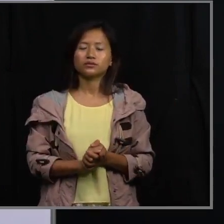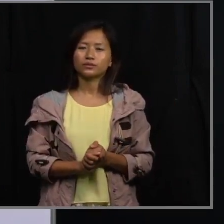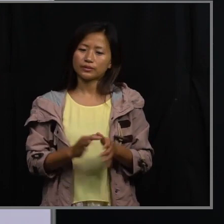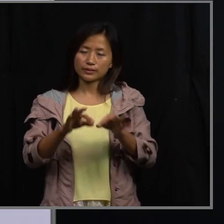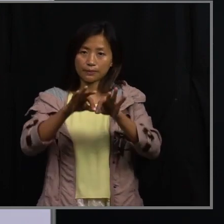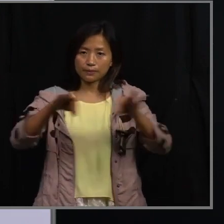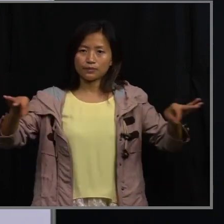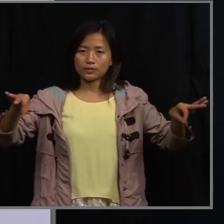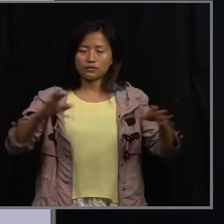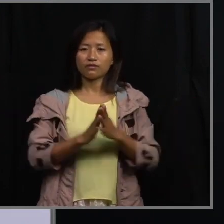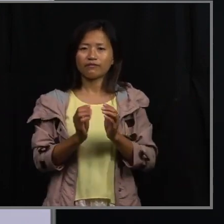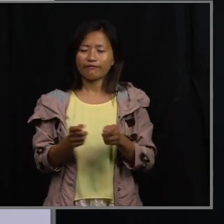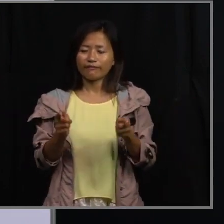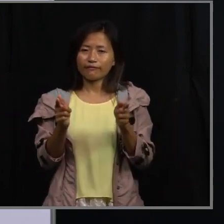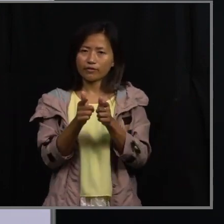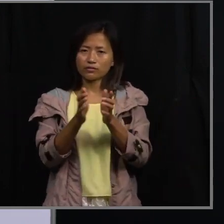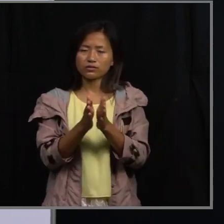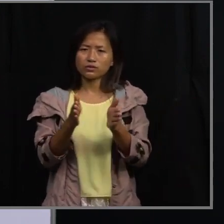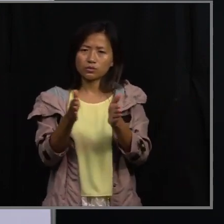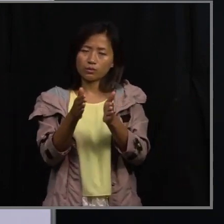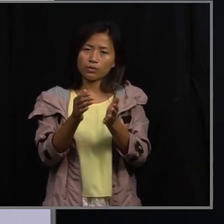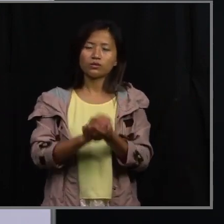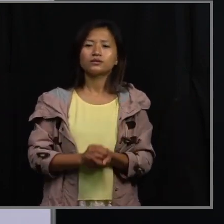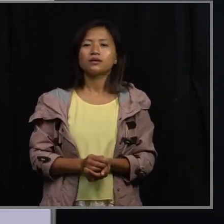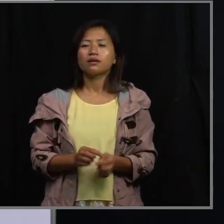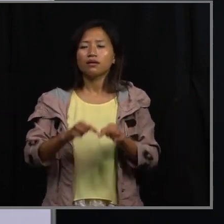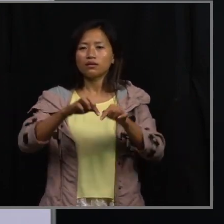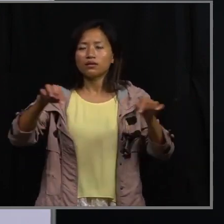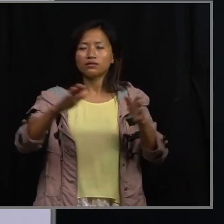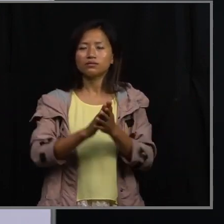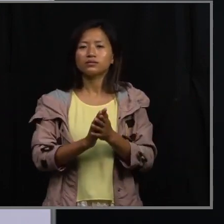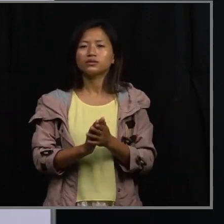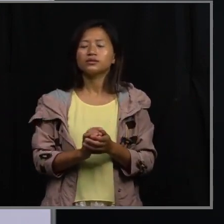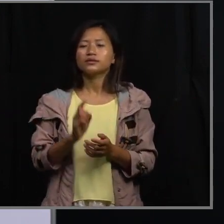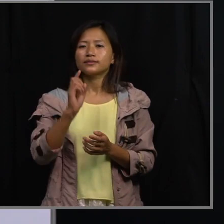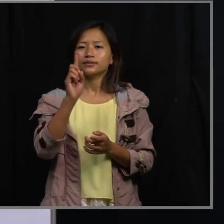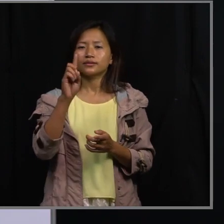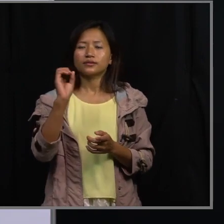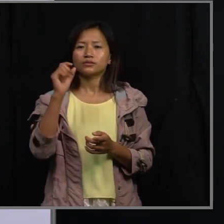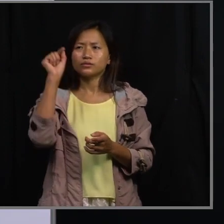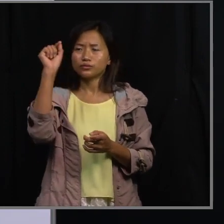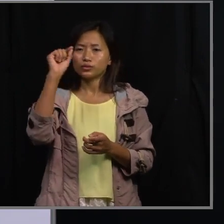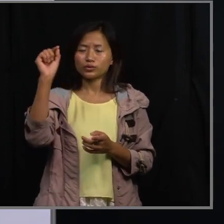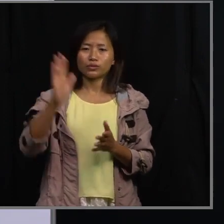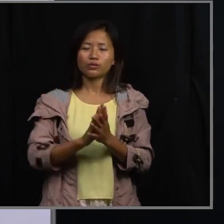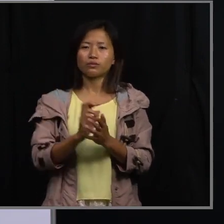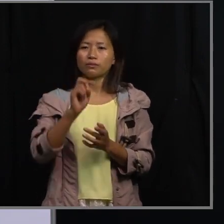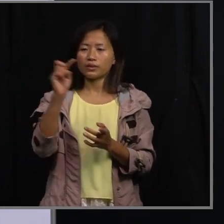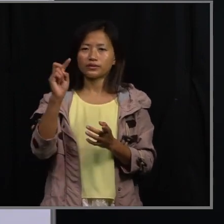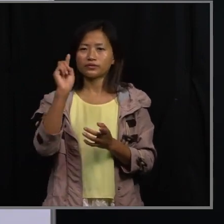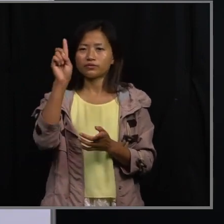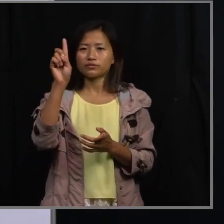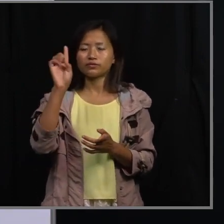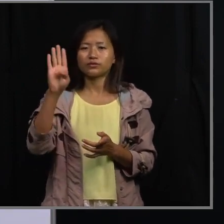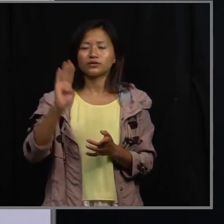measure the very, very small length, that is around 10 to the power minus 14 meter. Okay, now you just imagine 10 to the power